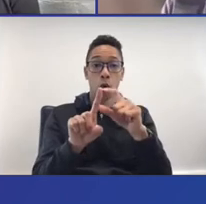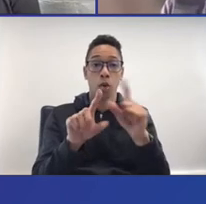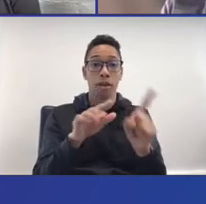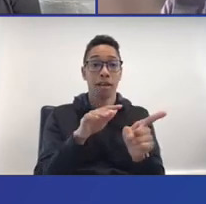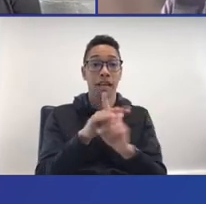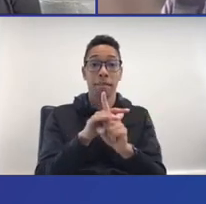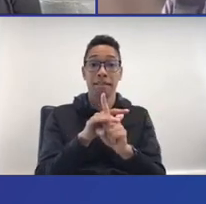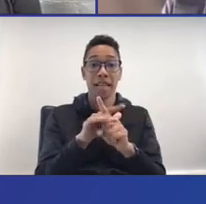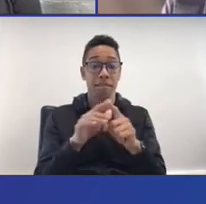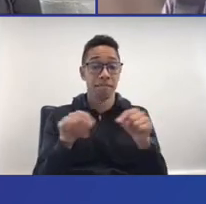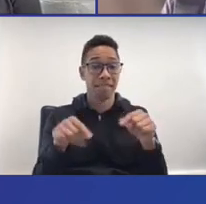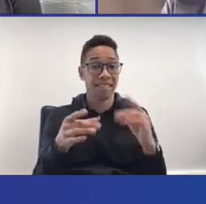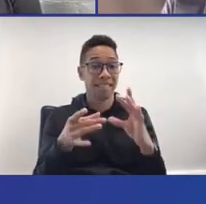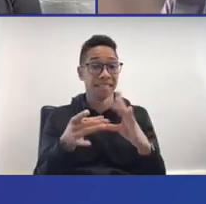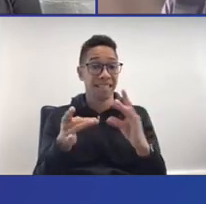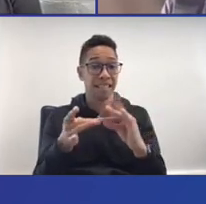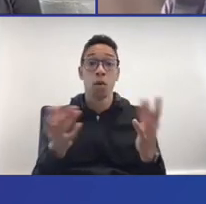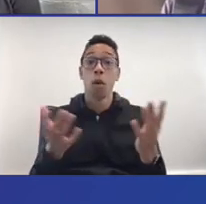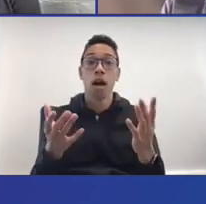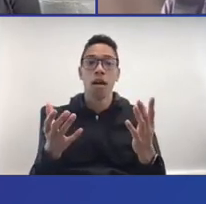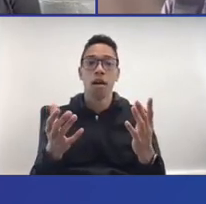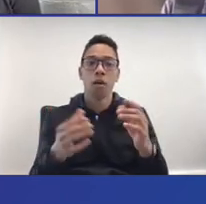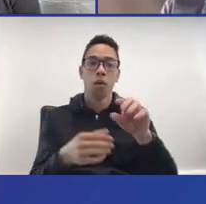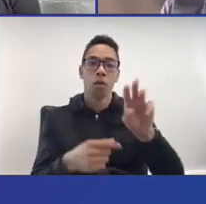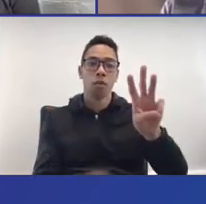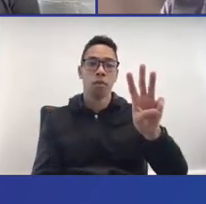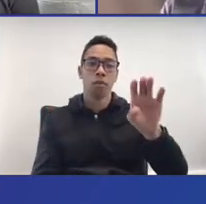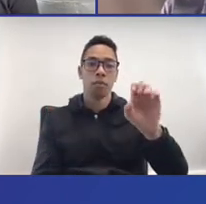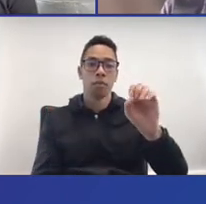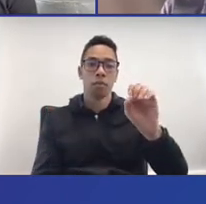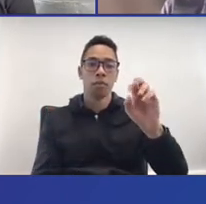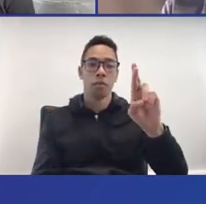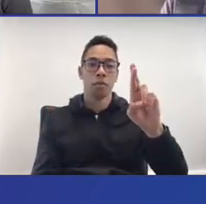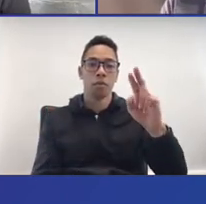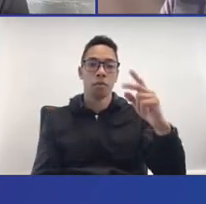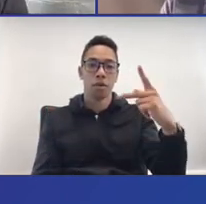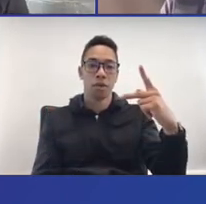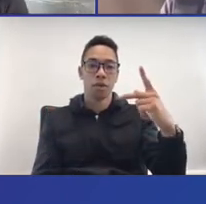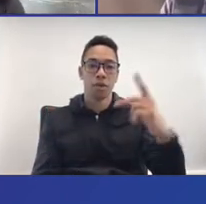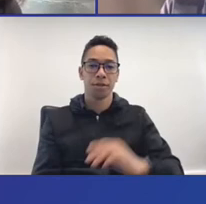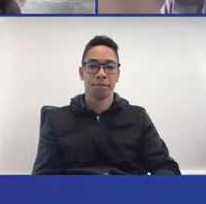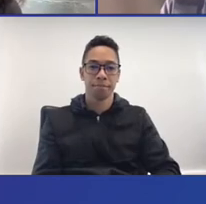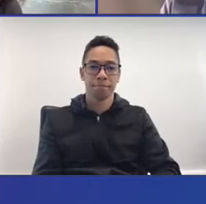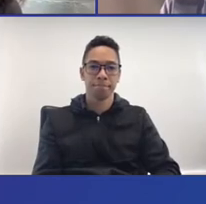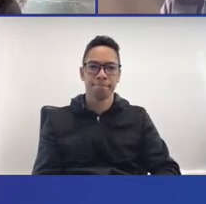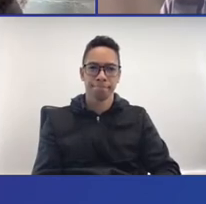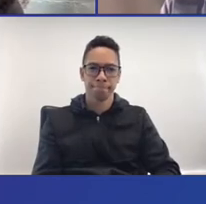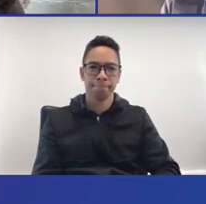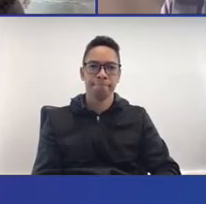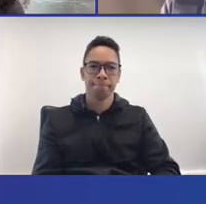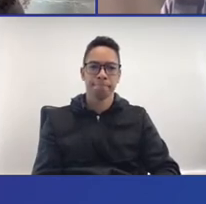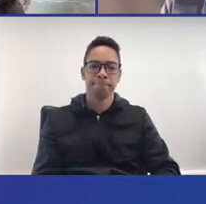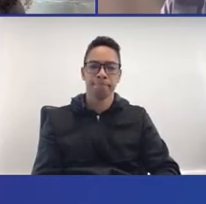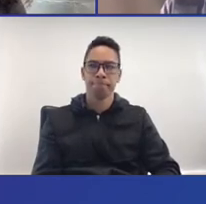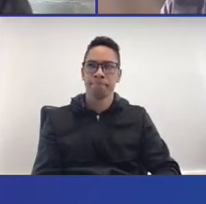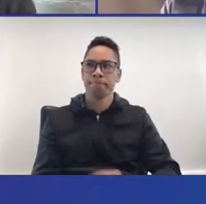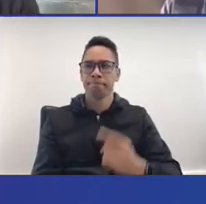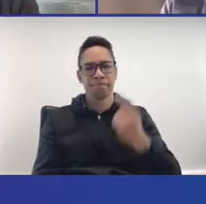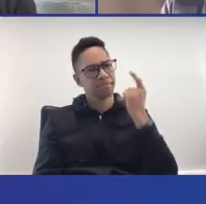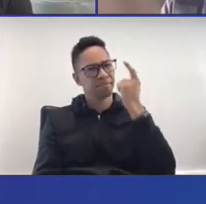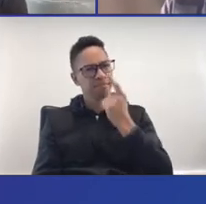work. And I'm wondering how and